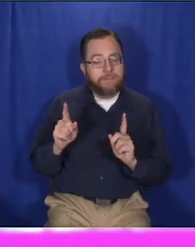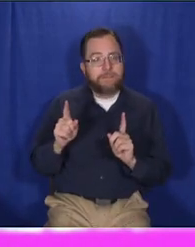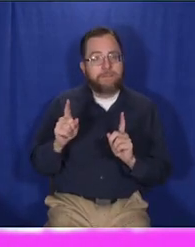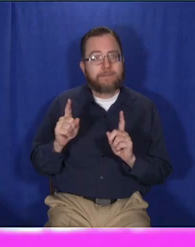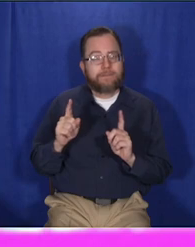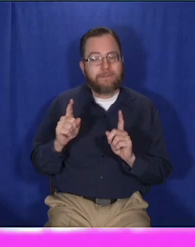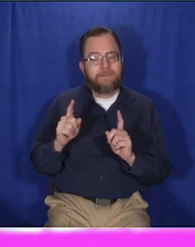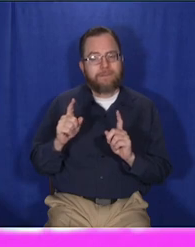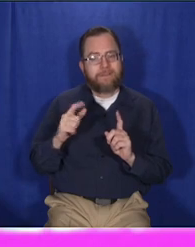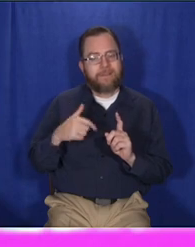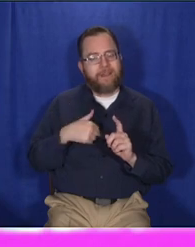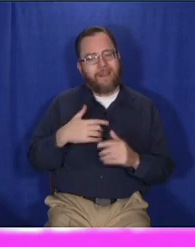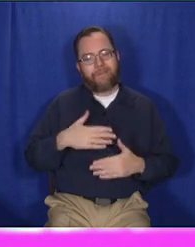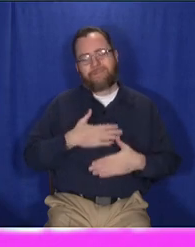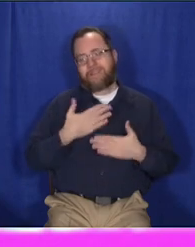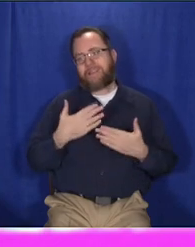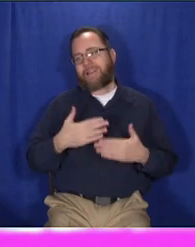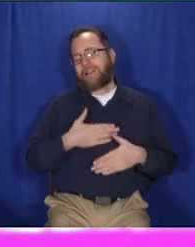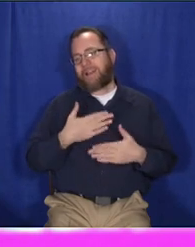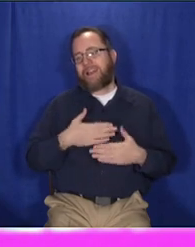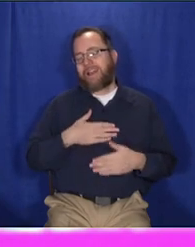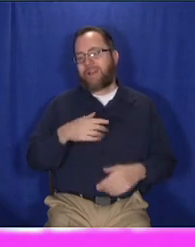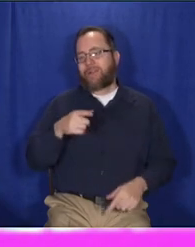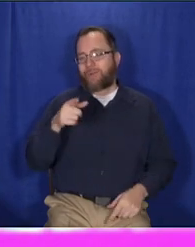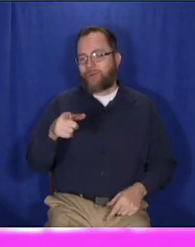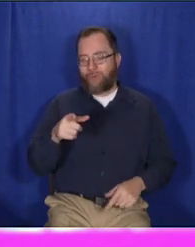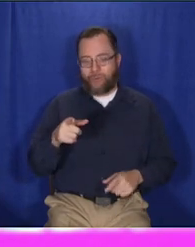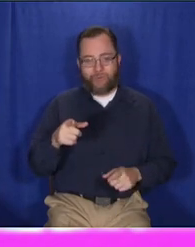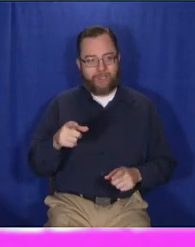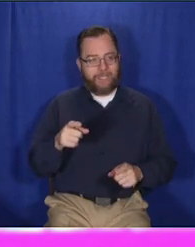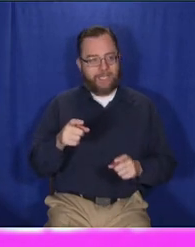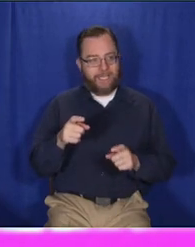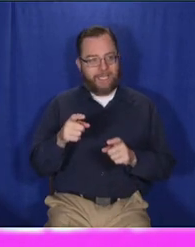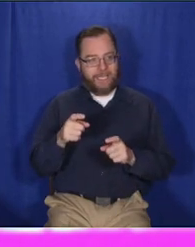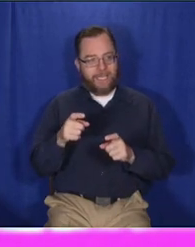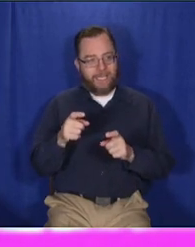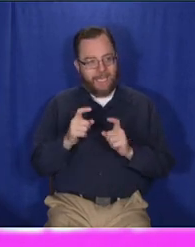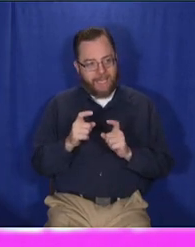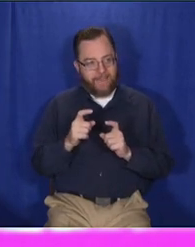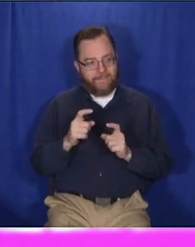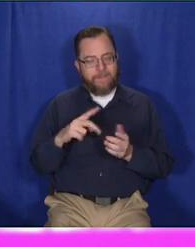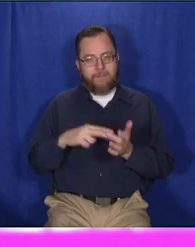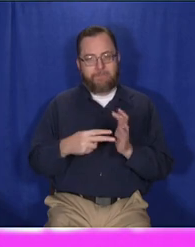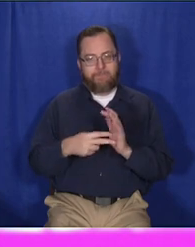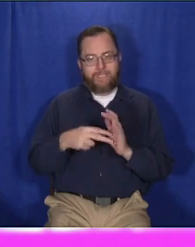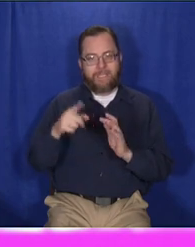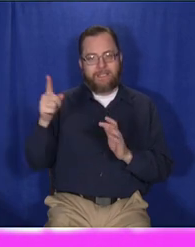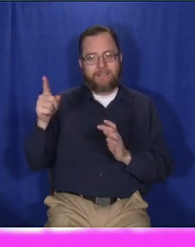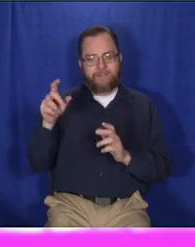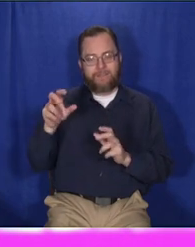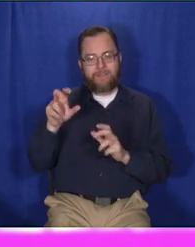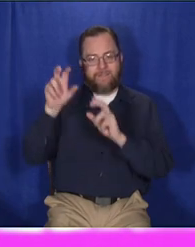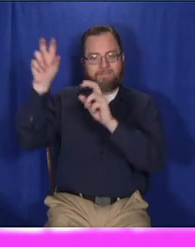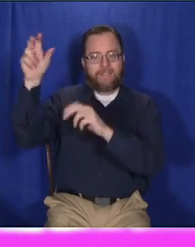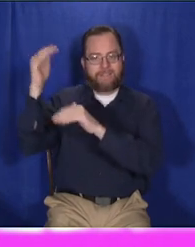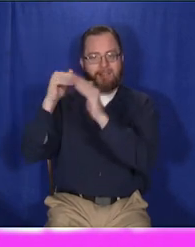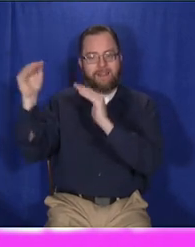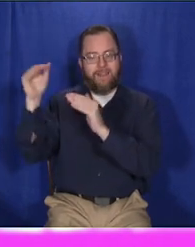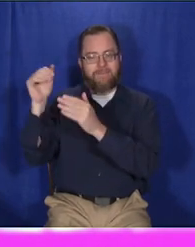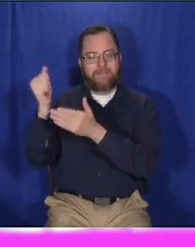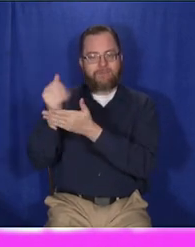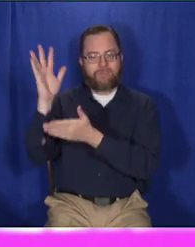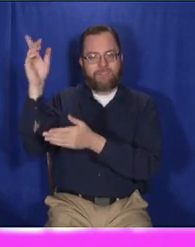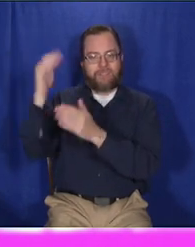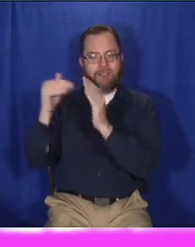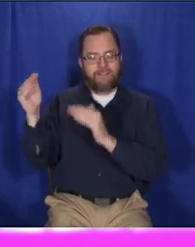there is an eternal reward for your generosity. I had dinner with a really wealthy friend